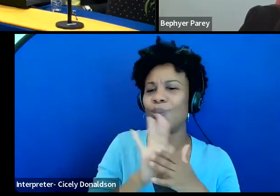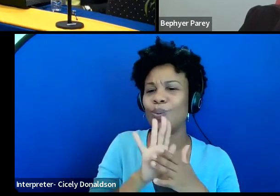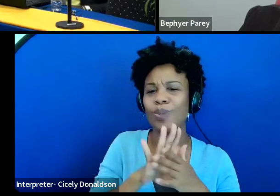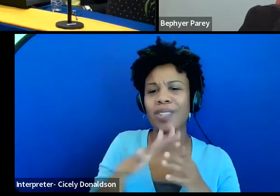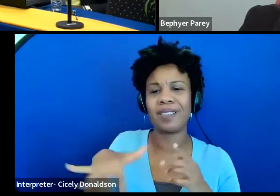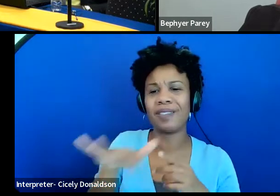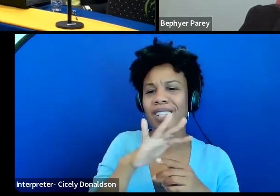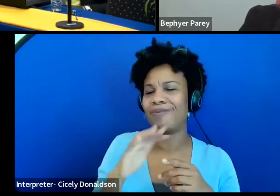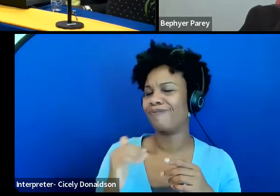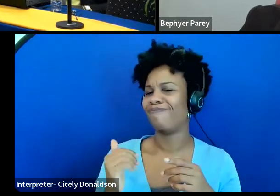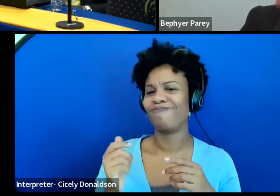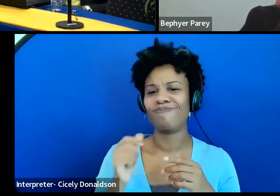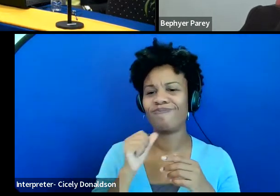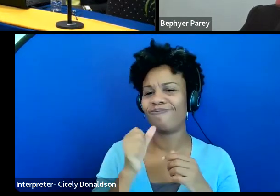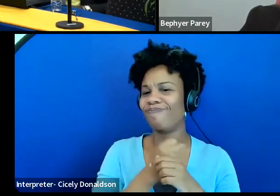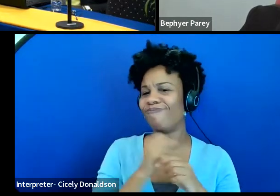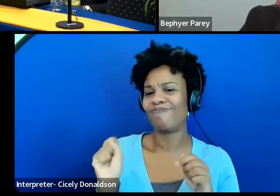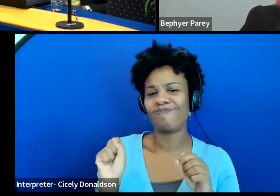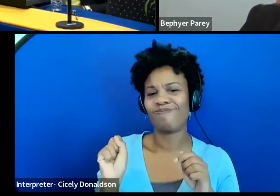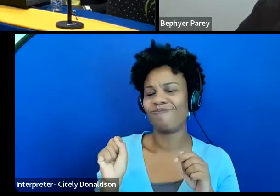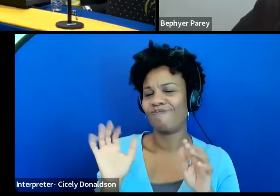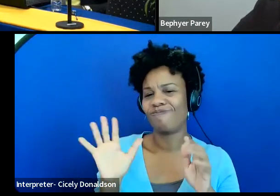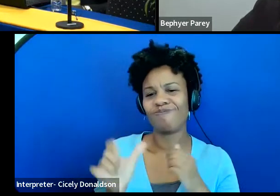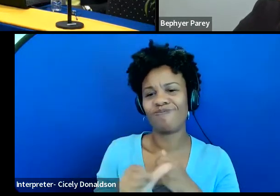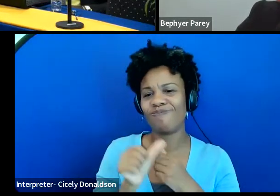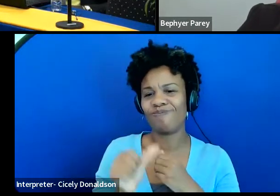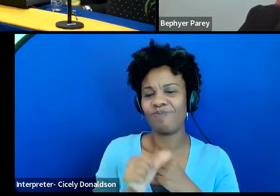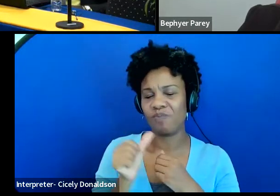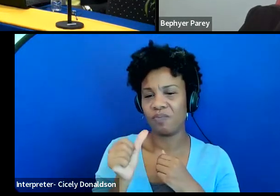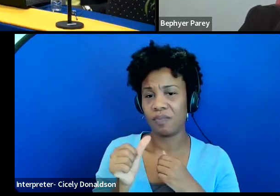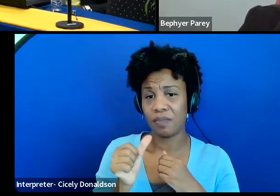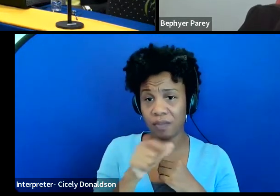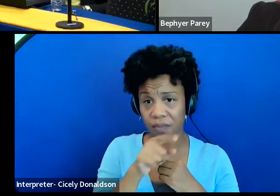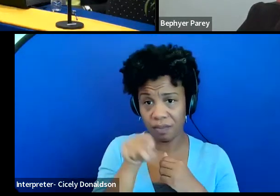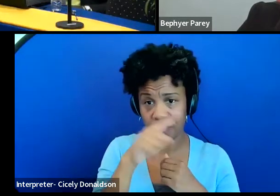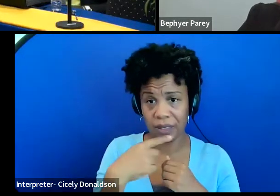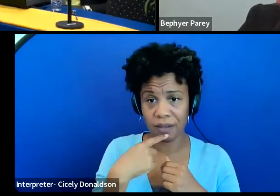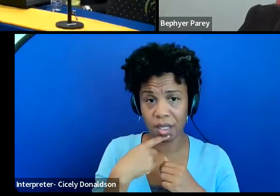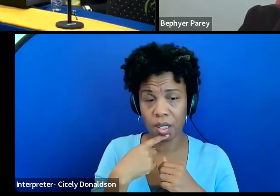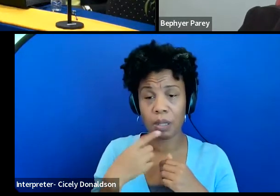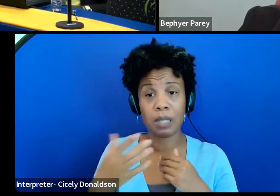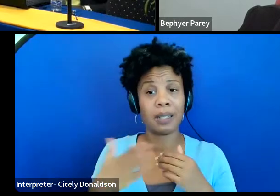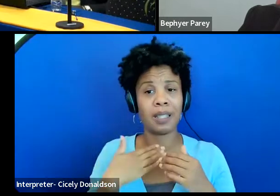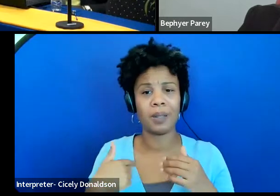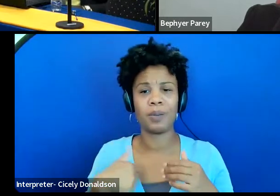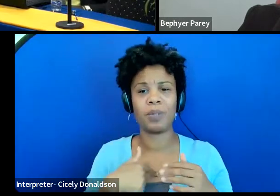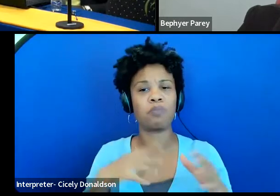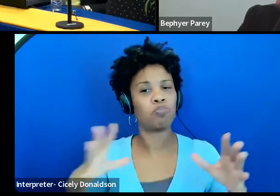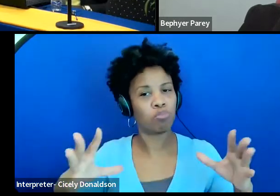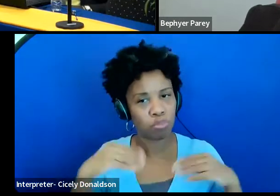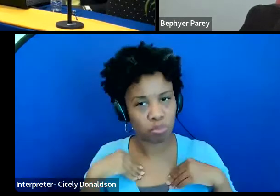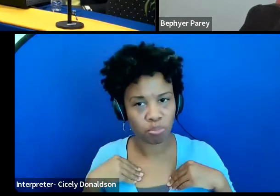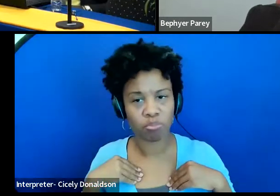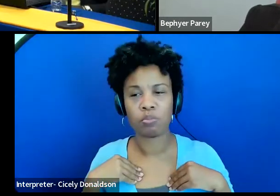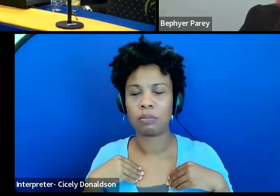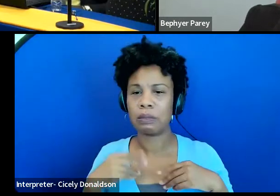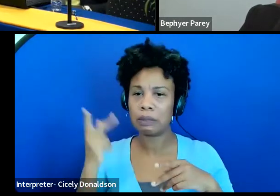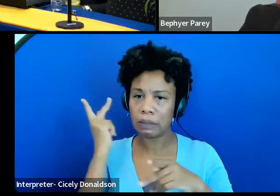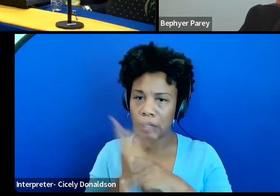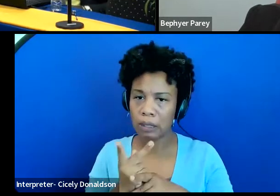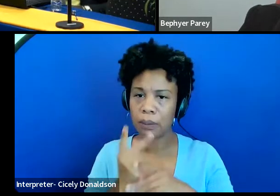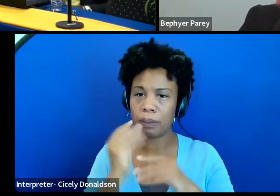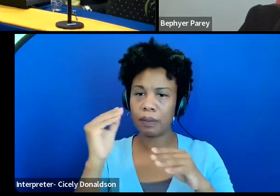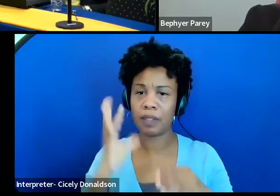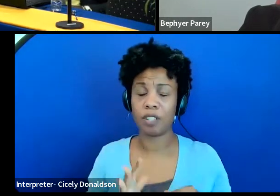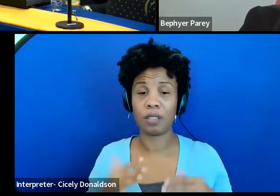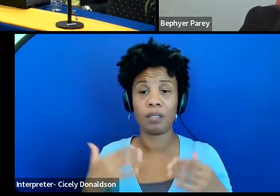we took the challenge on, and having that teacher in that space has really helped